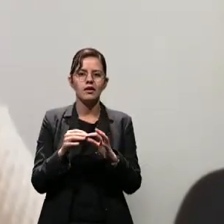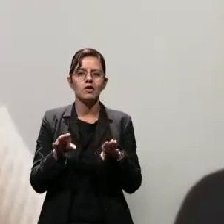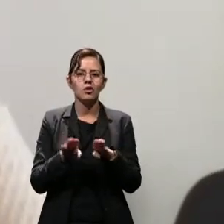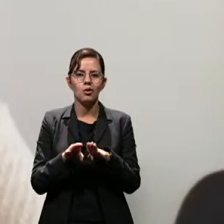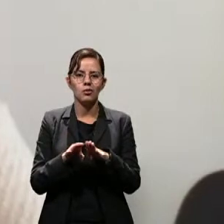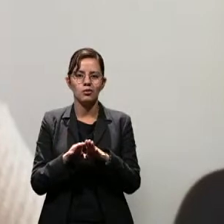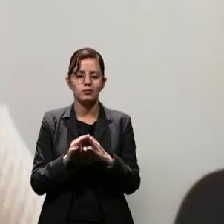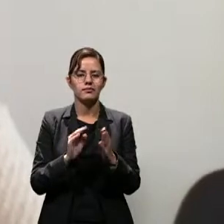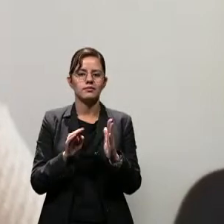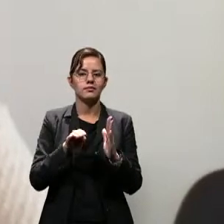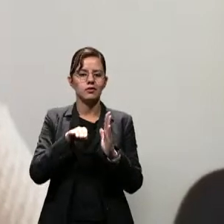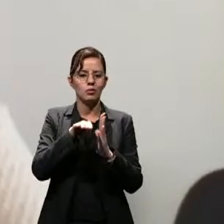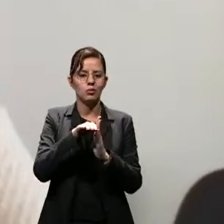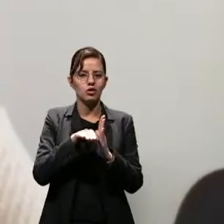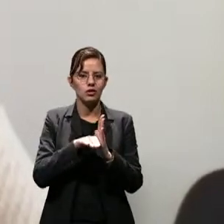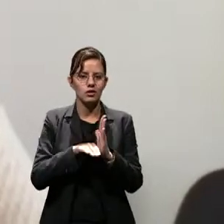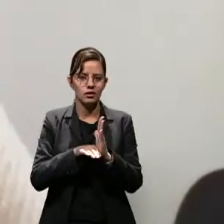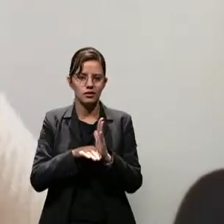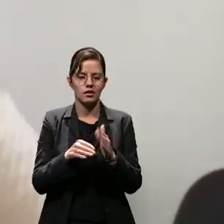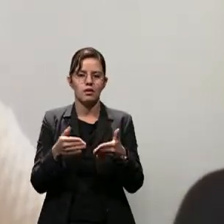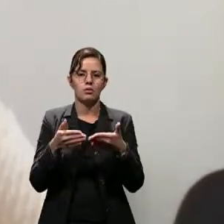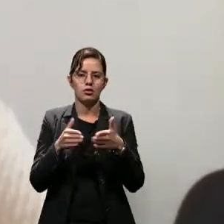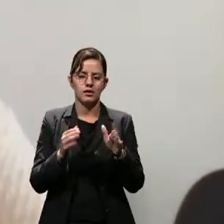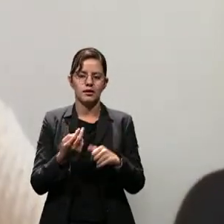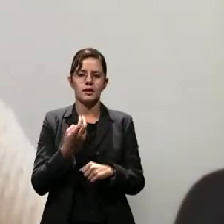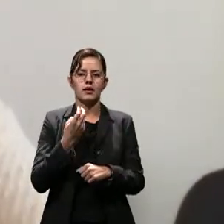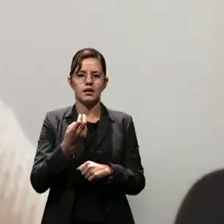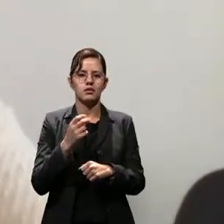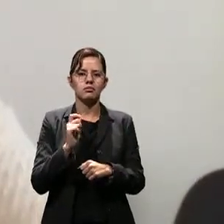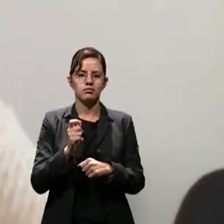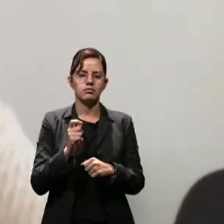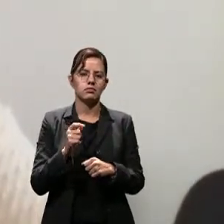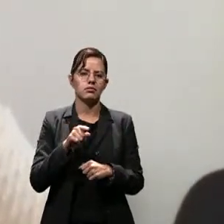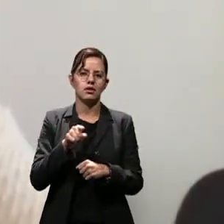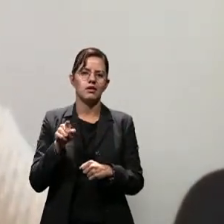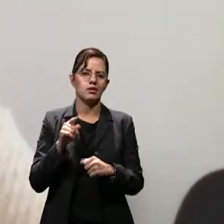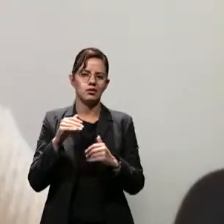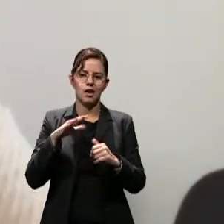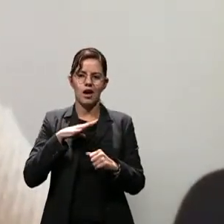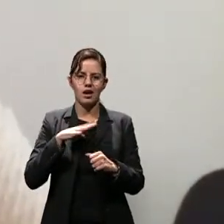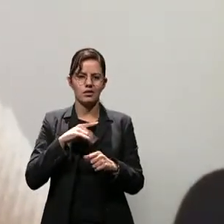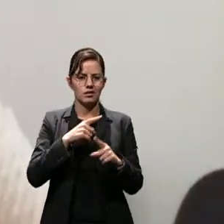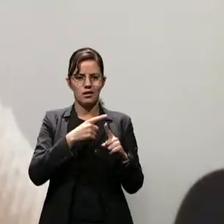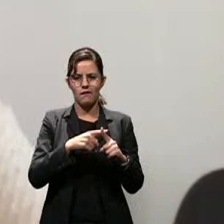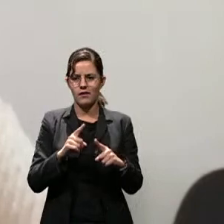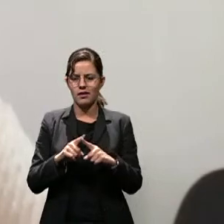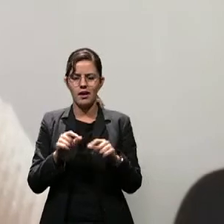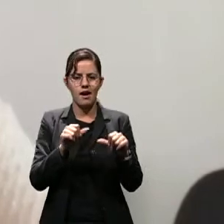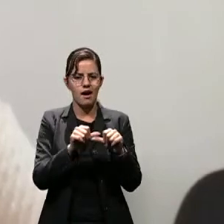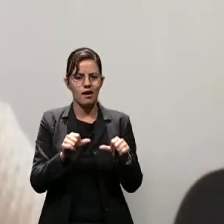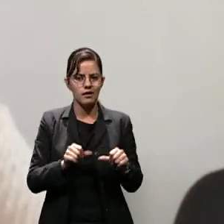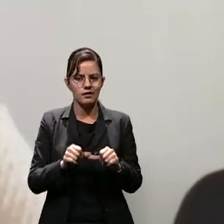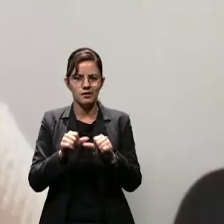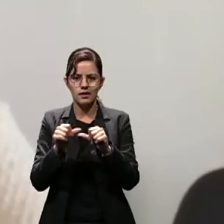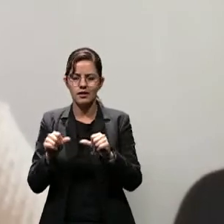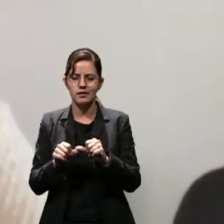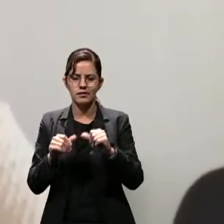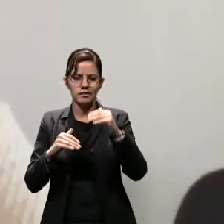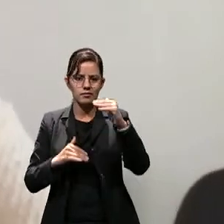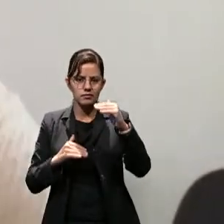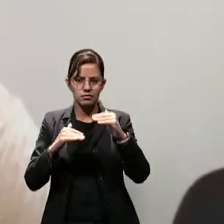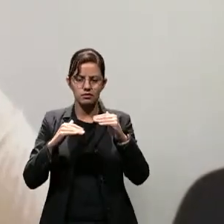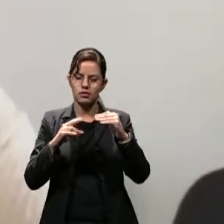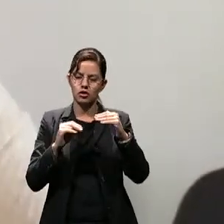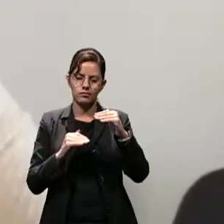as I insist that public policies that are reverting this gender inequality in all the